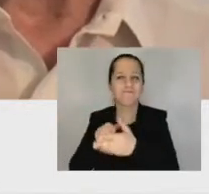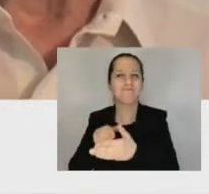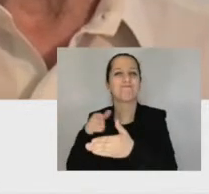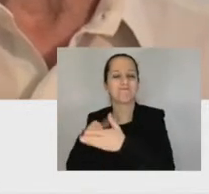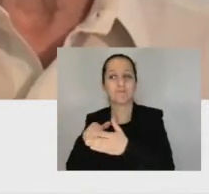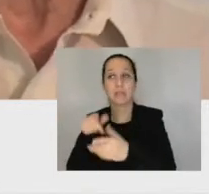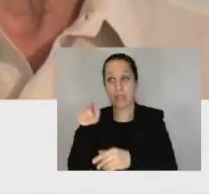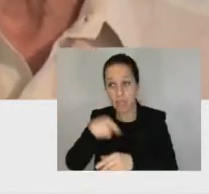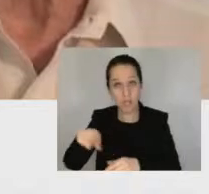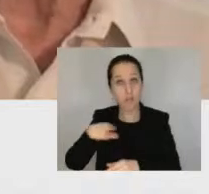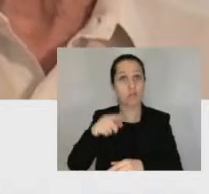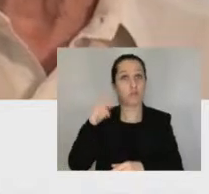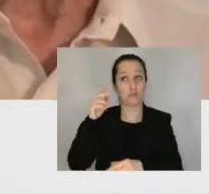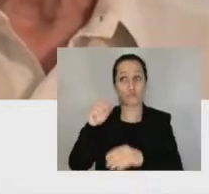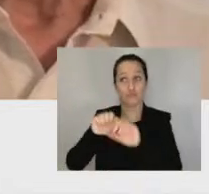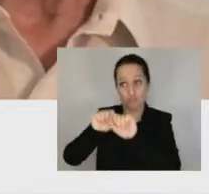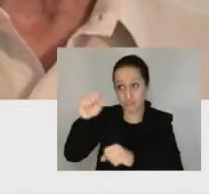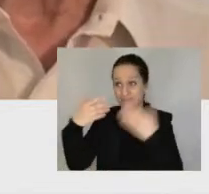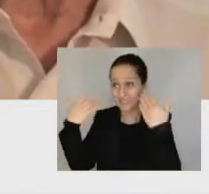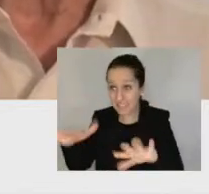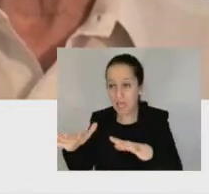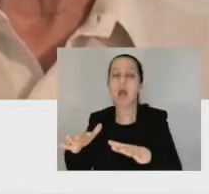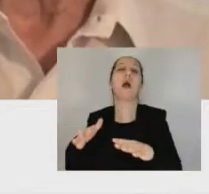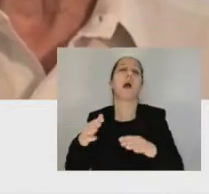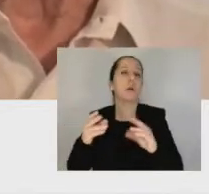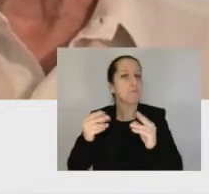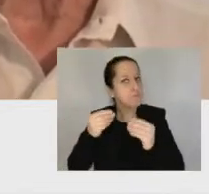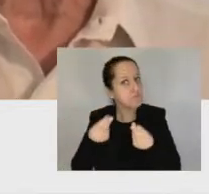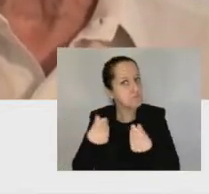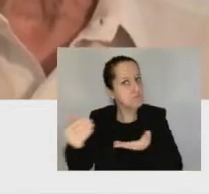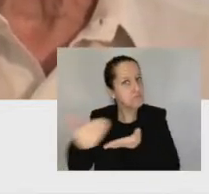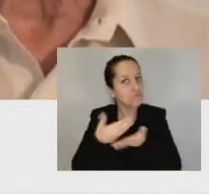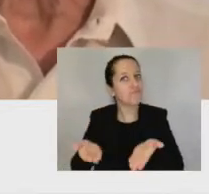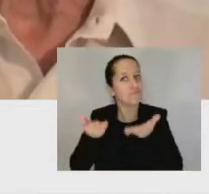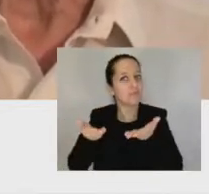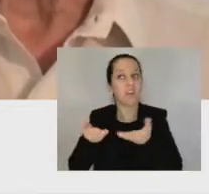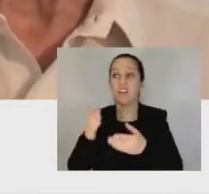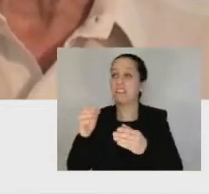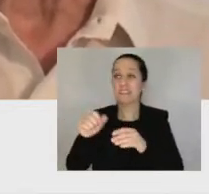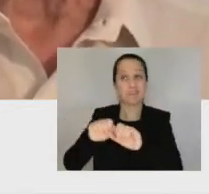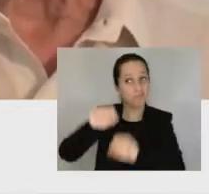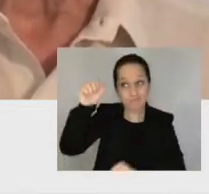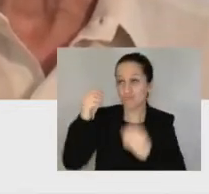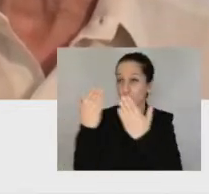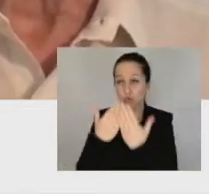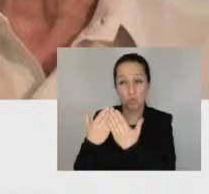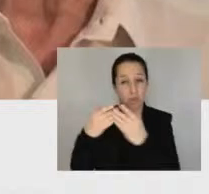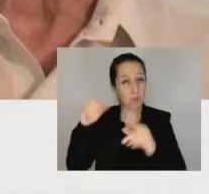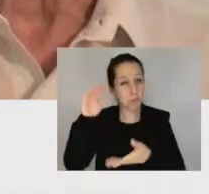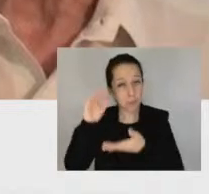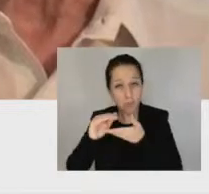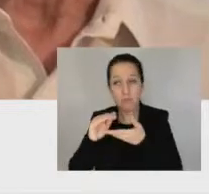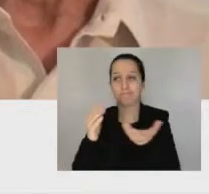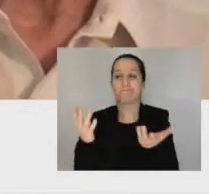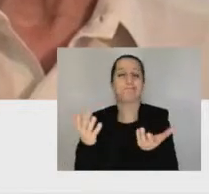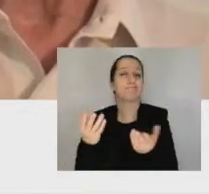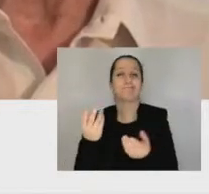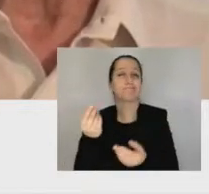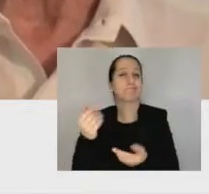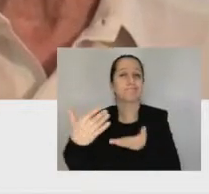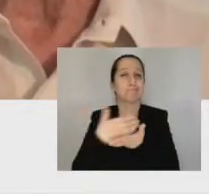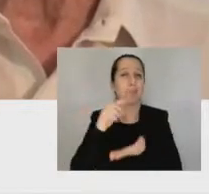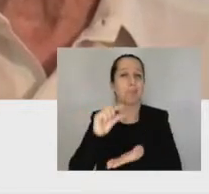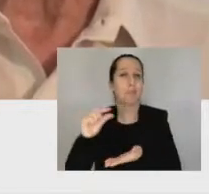And let me just touch briefly, a particular Latin American problem is homicide rate,